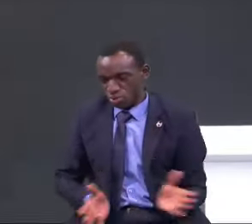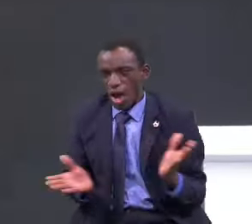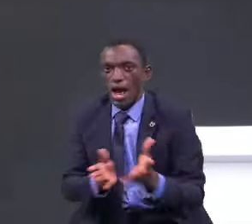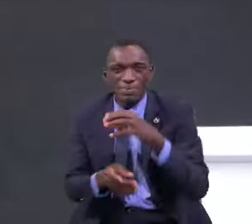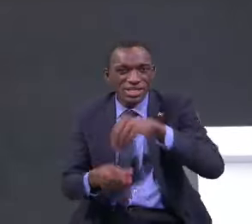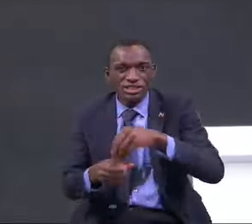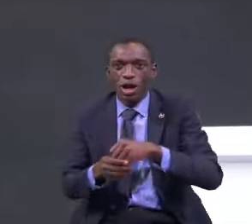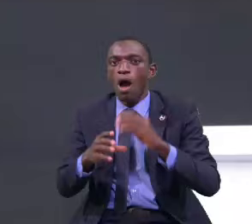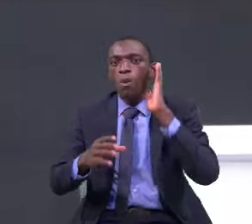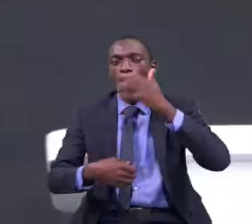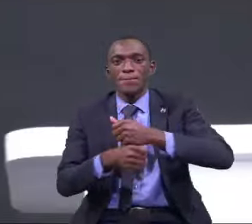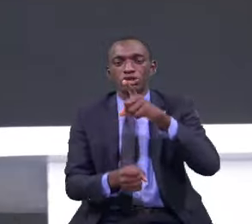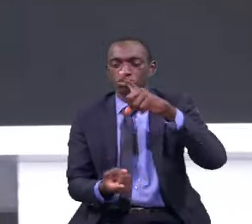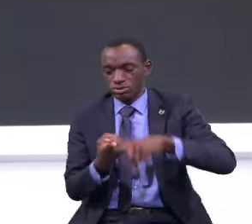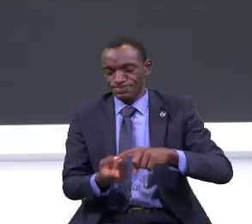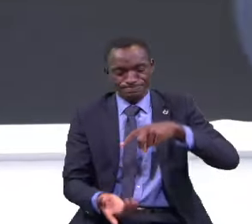back.